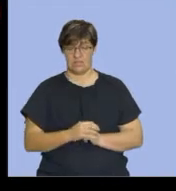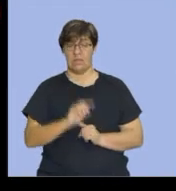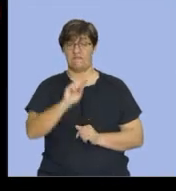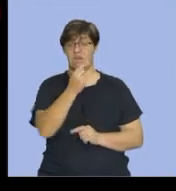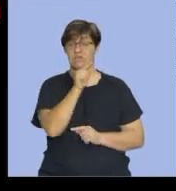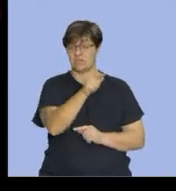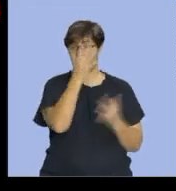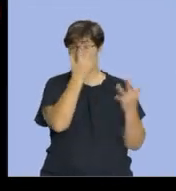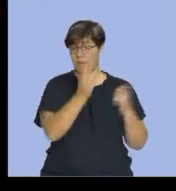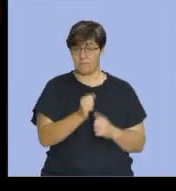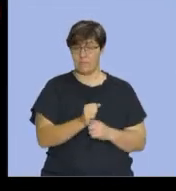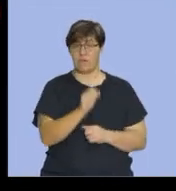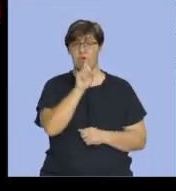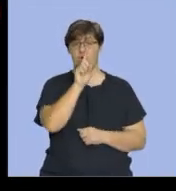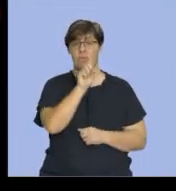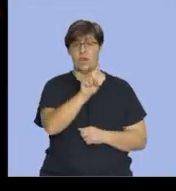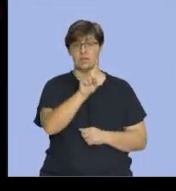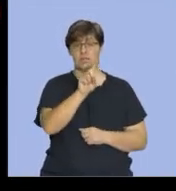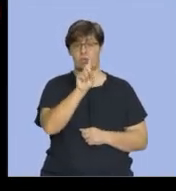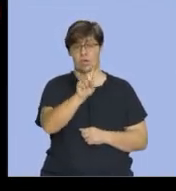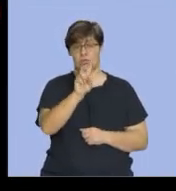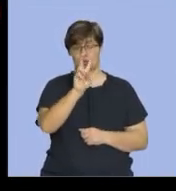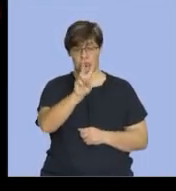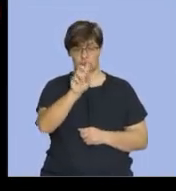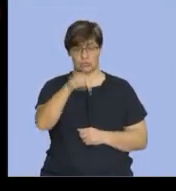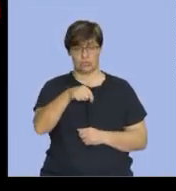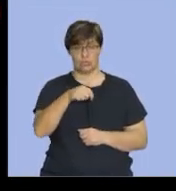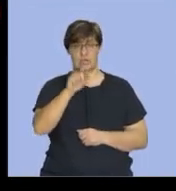first horizontal we worked out to be